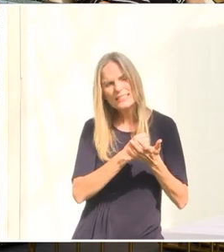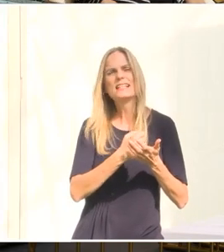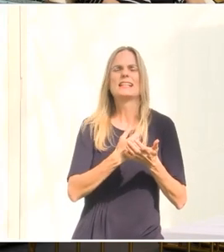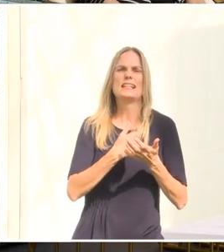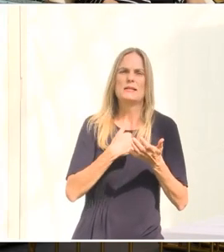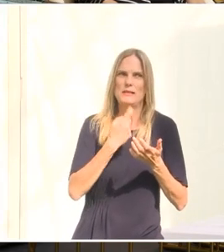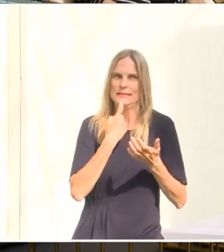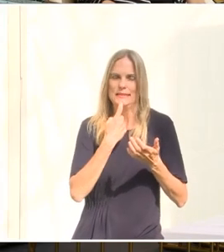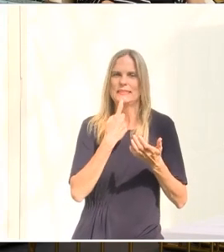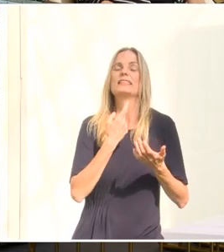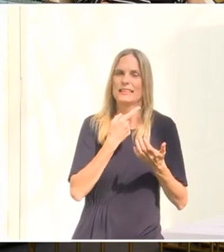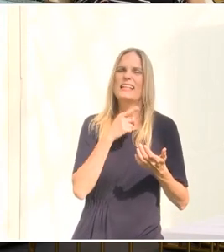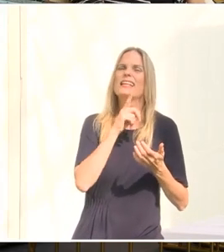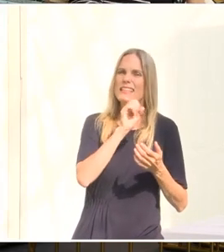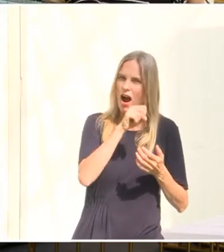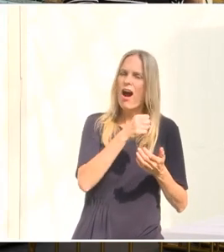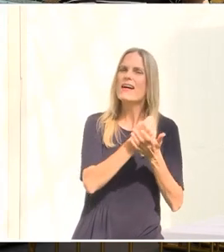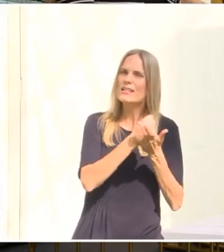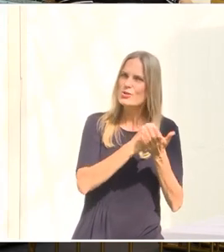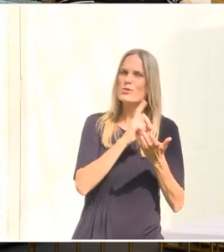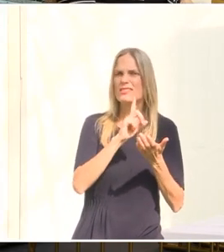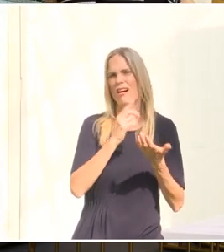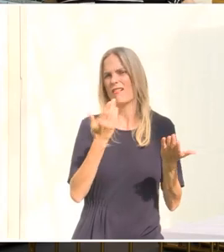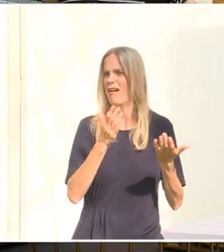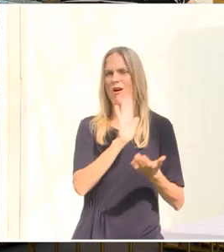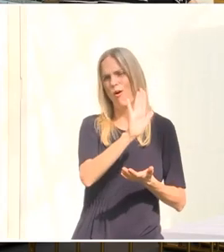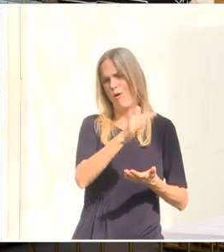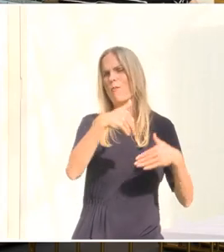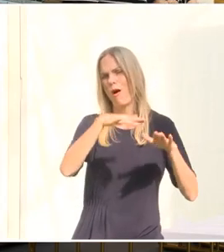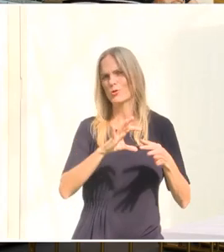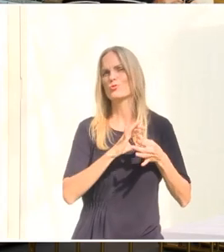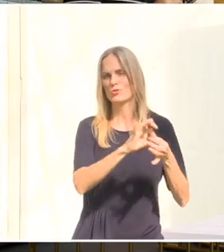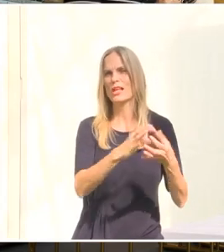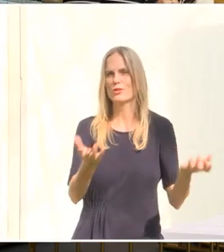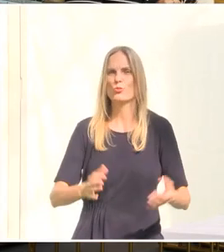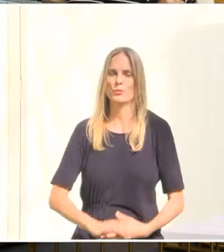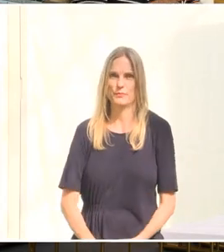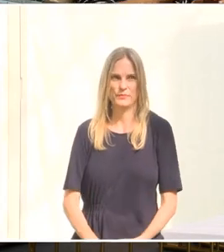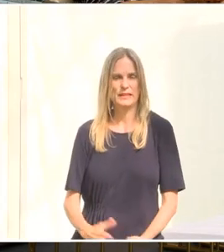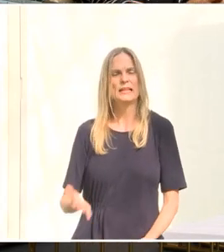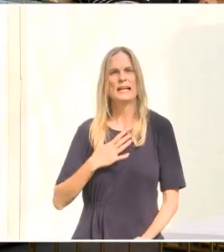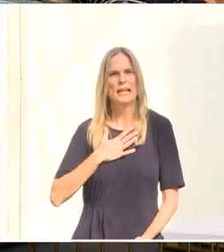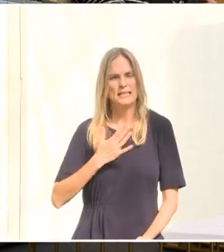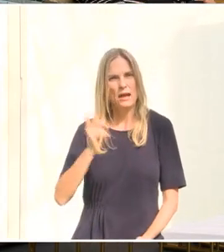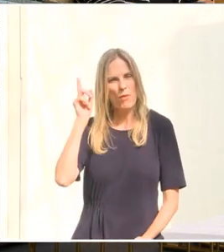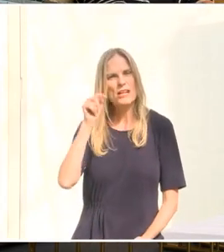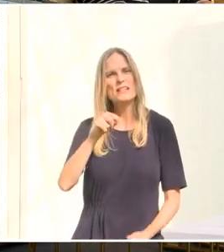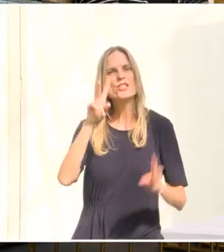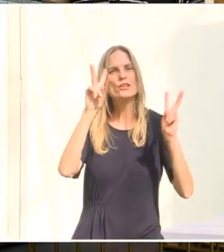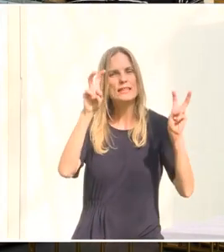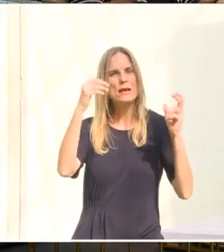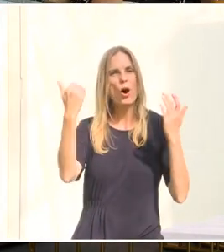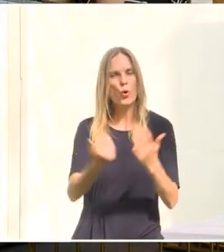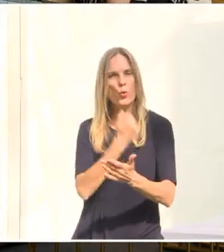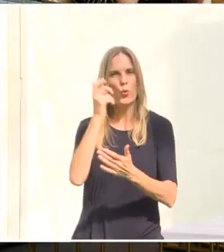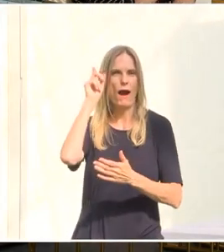be a kind of individual's decision. Yeah, thank you. I think it's a topic for a new Arvamus festival,